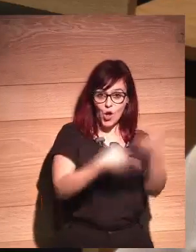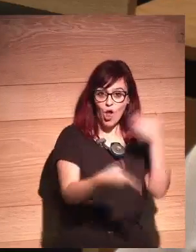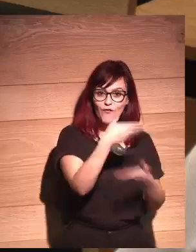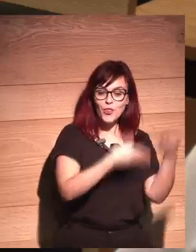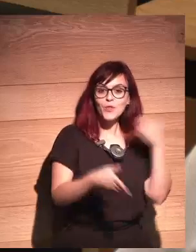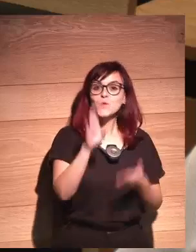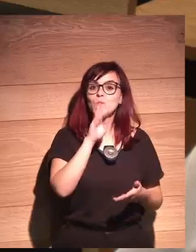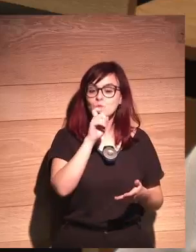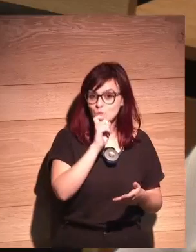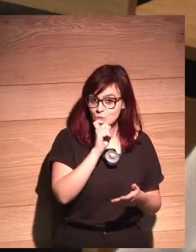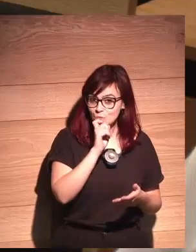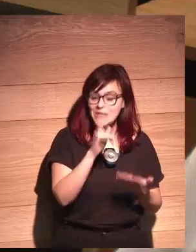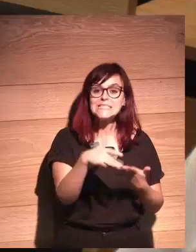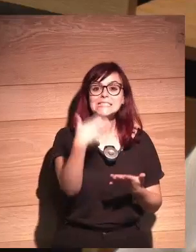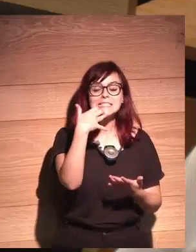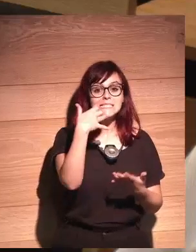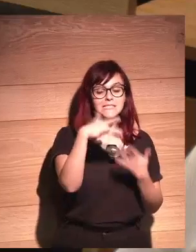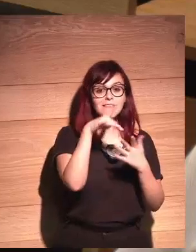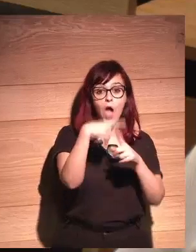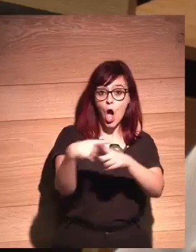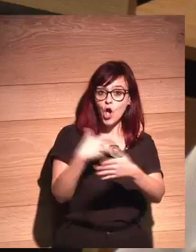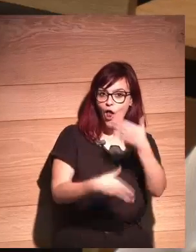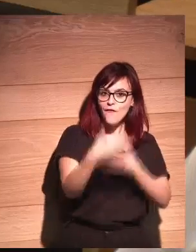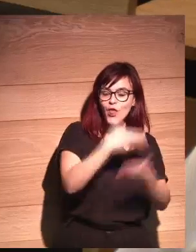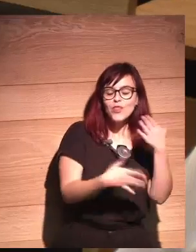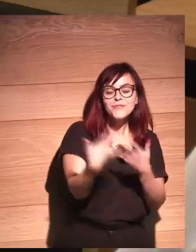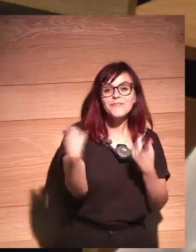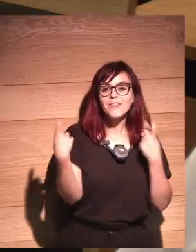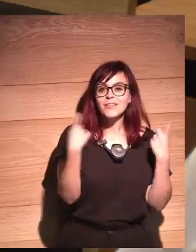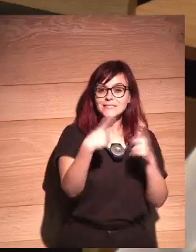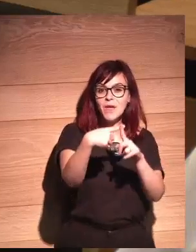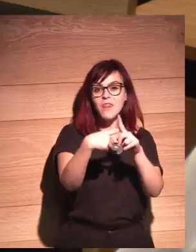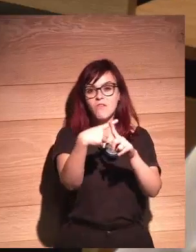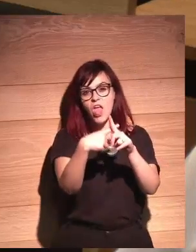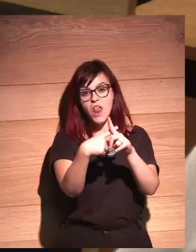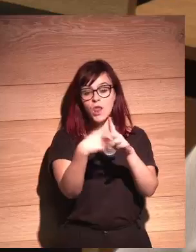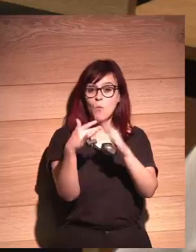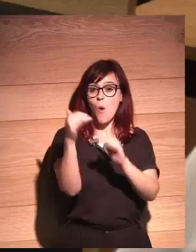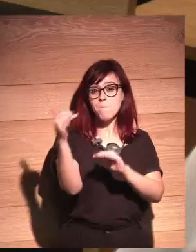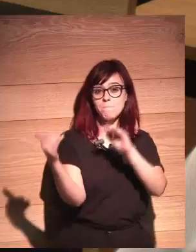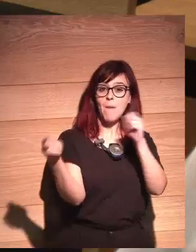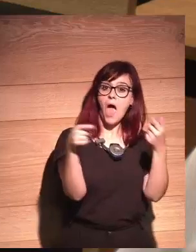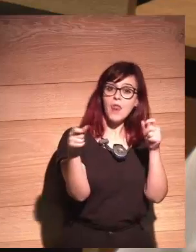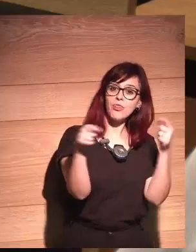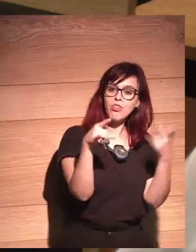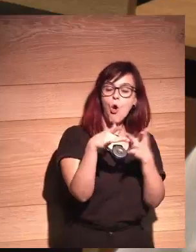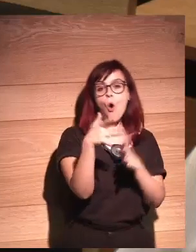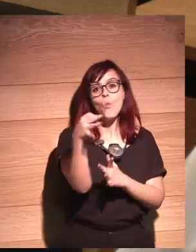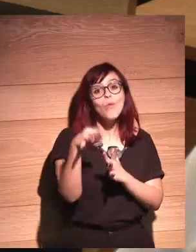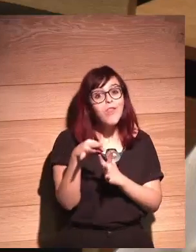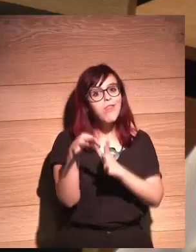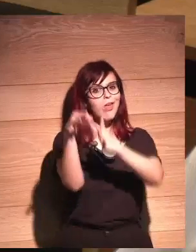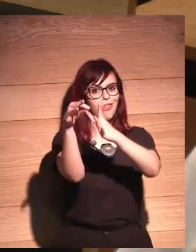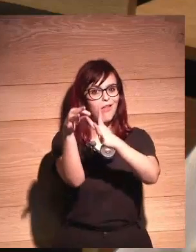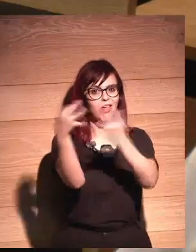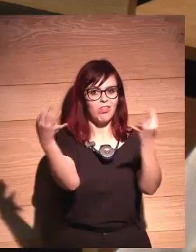collective intelligence and collaboration. To have collaboration, we must have an equivalent level, and we always must